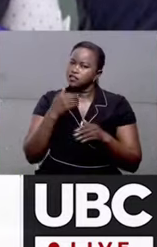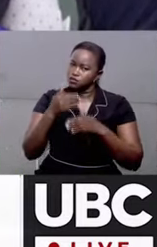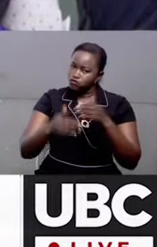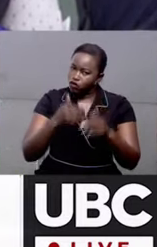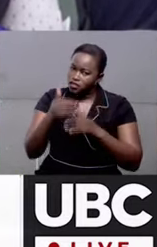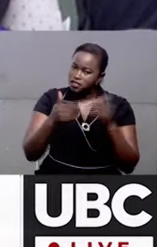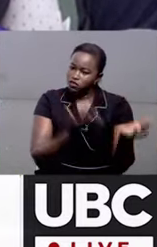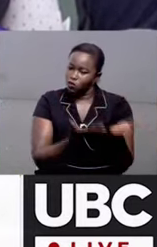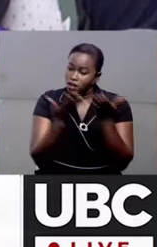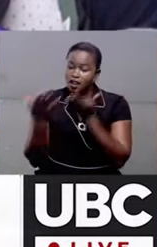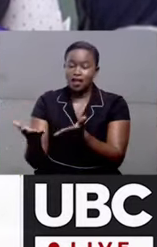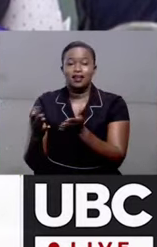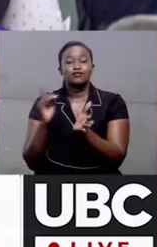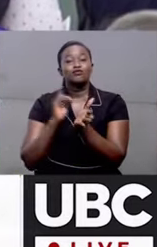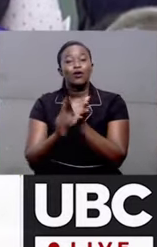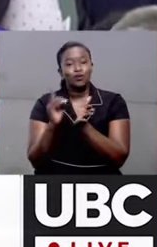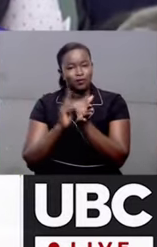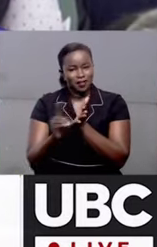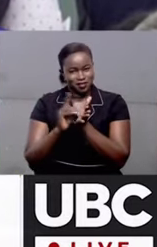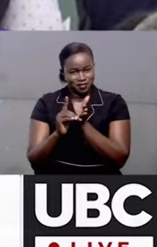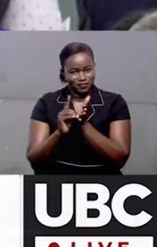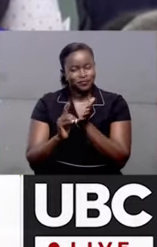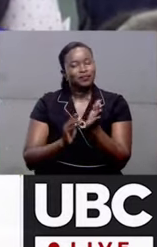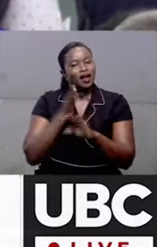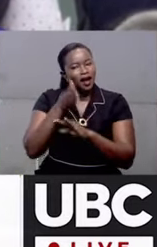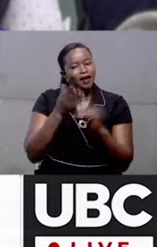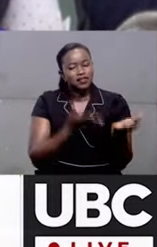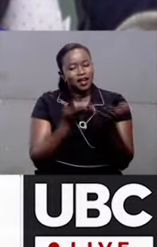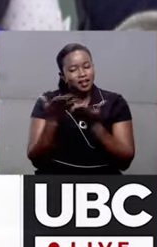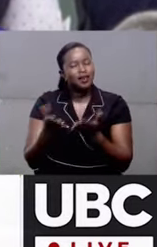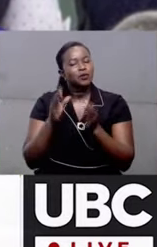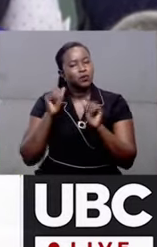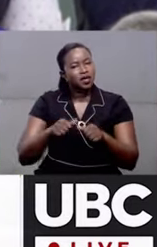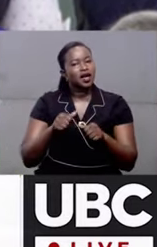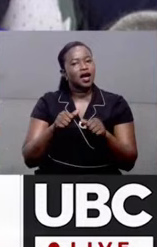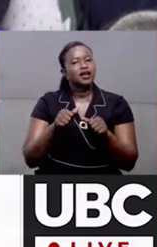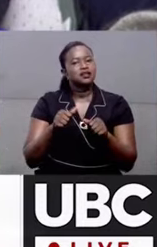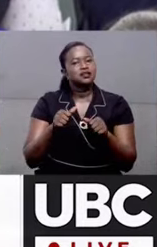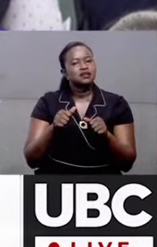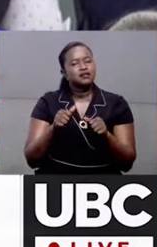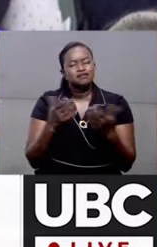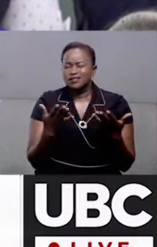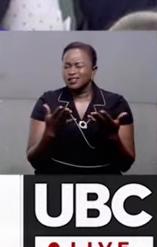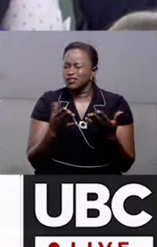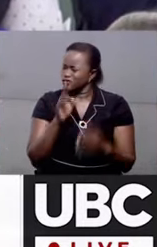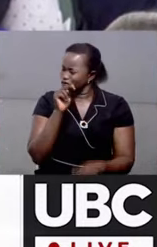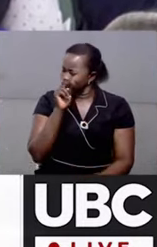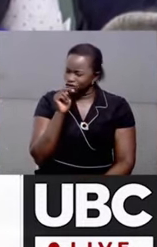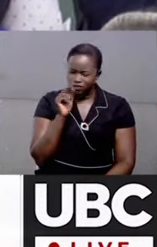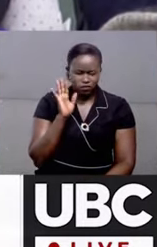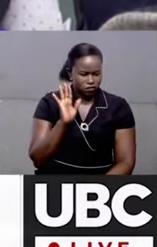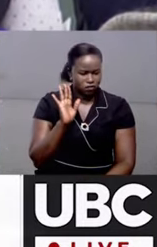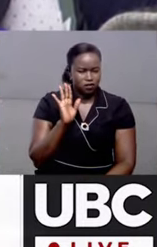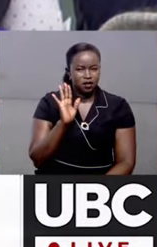the document. Then we can move to move. No, the issue of the Honorable,